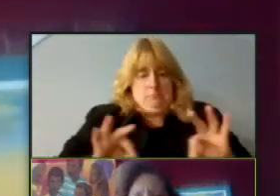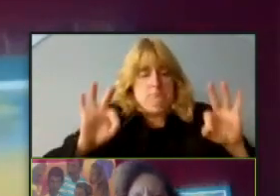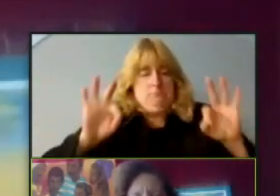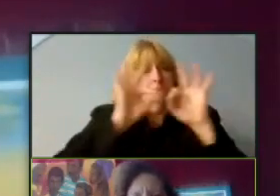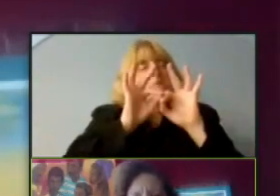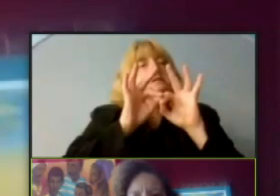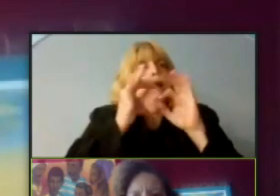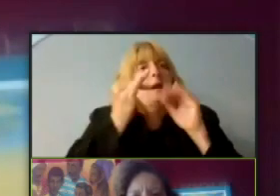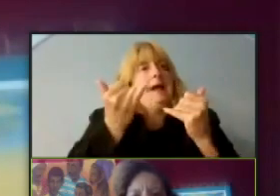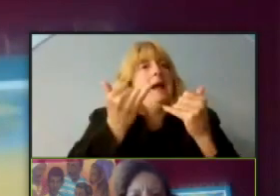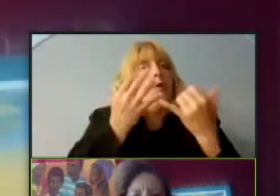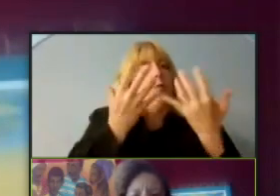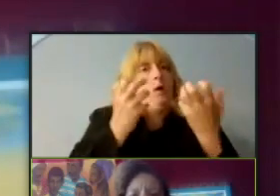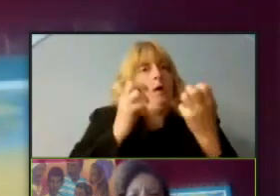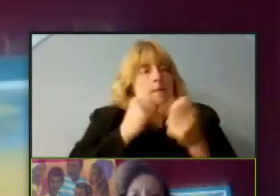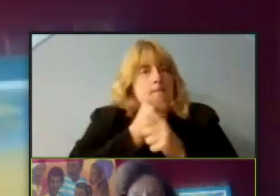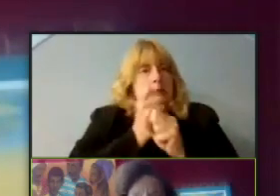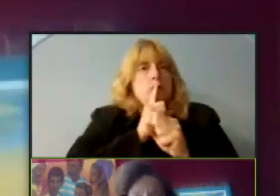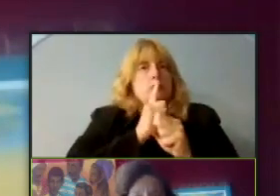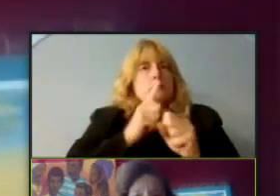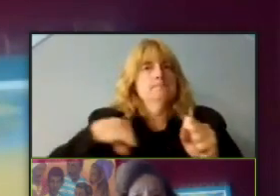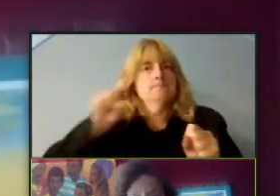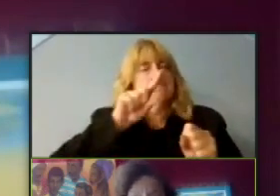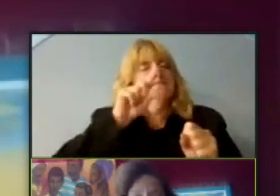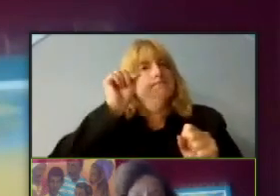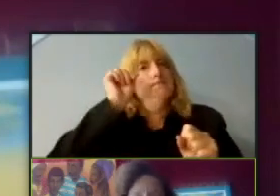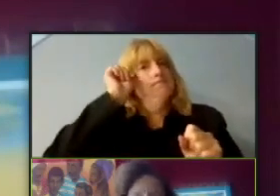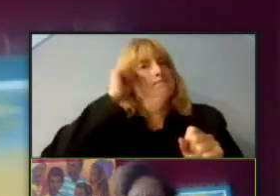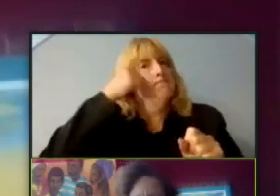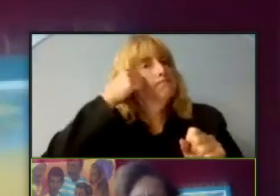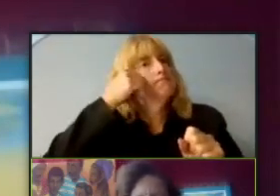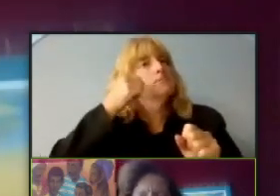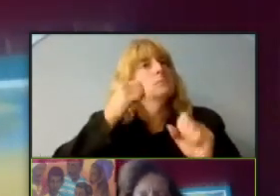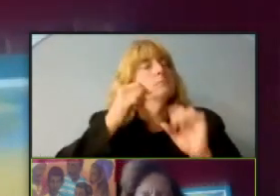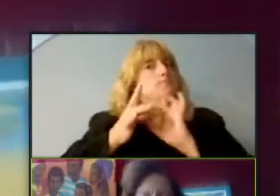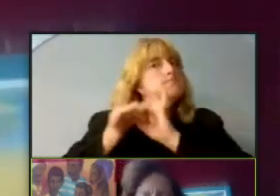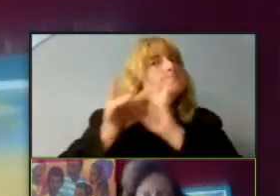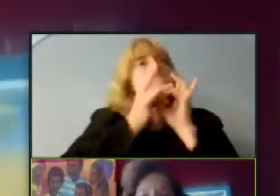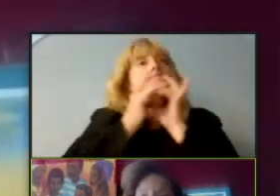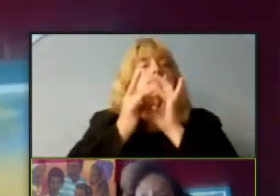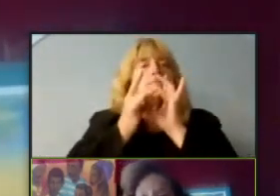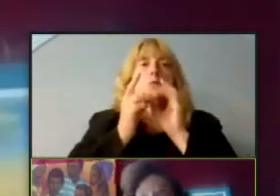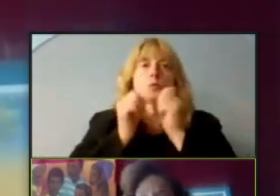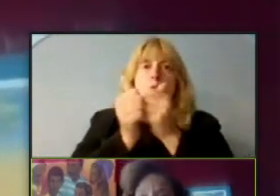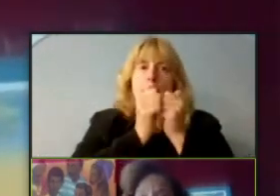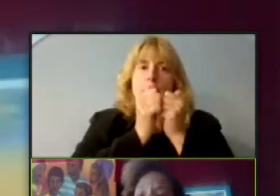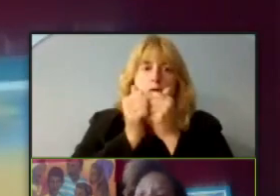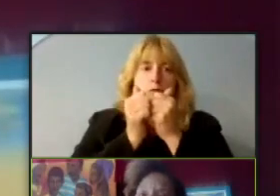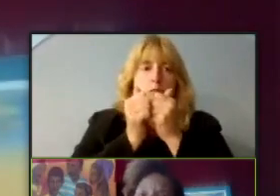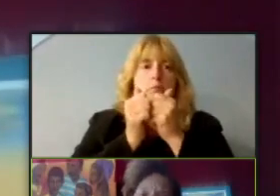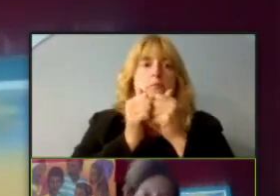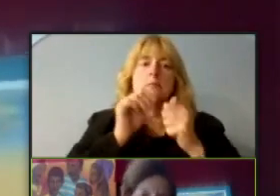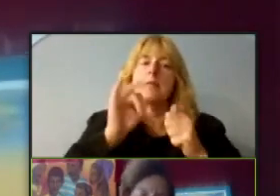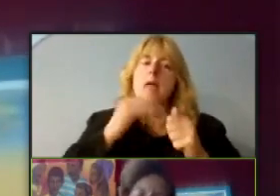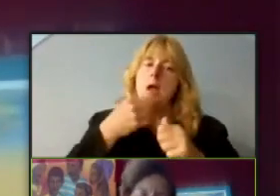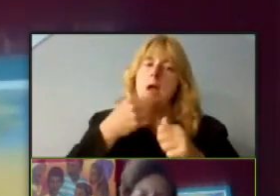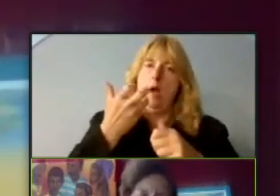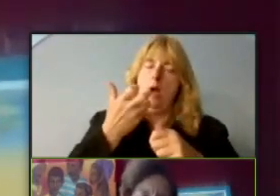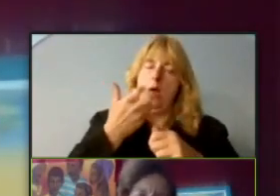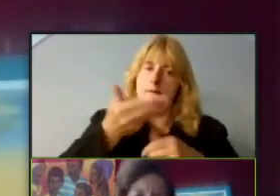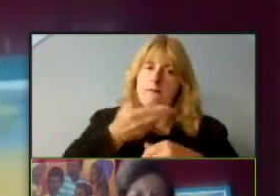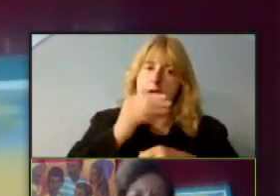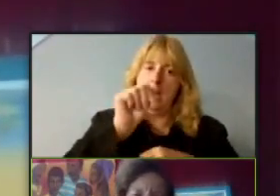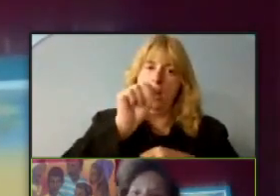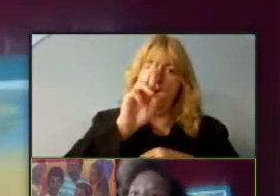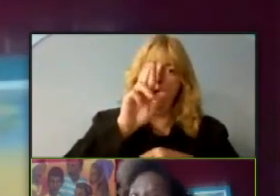the 482 Forward Coalition that's helped to bring us all together. And that is Arlisa Hurd, who is going to share, so